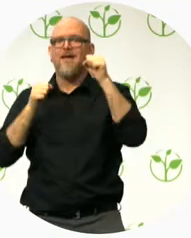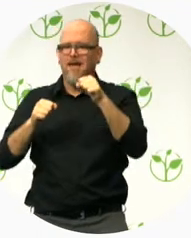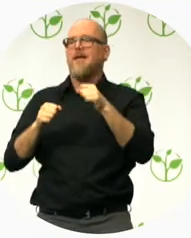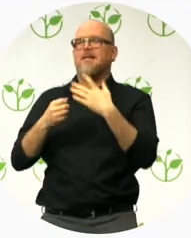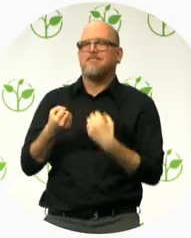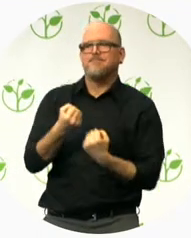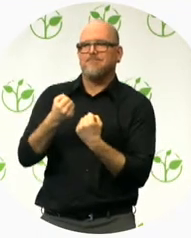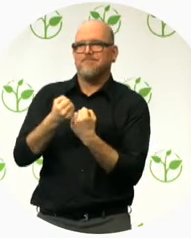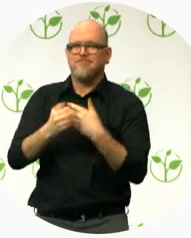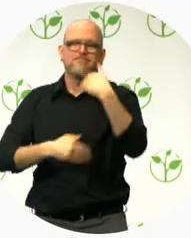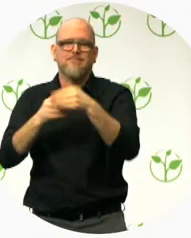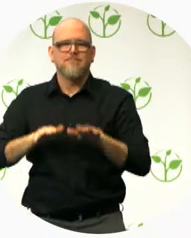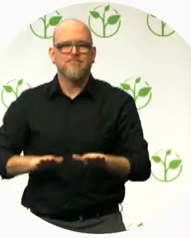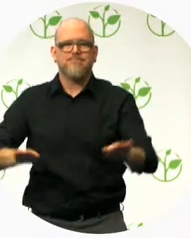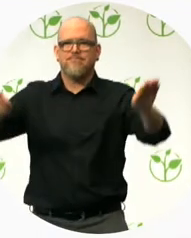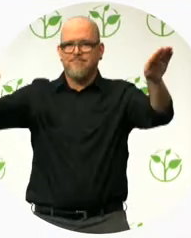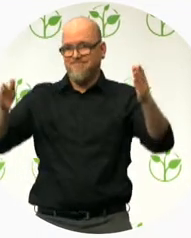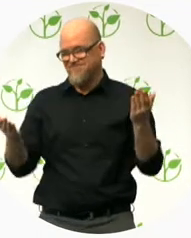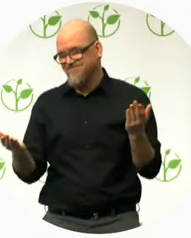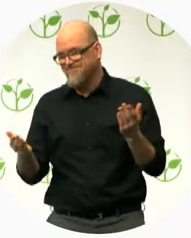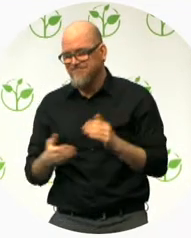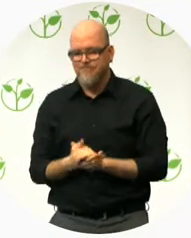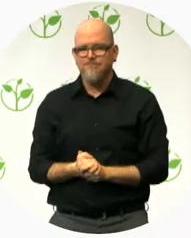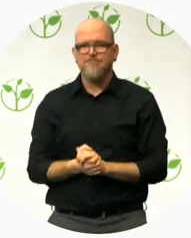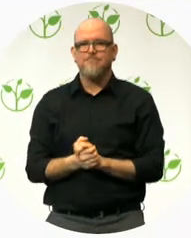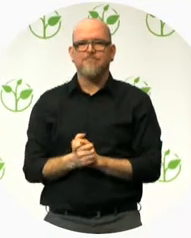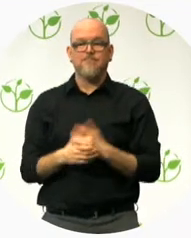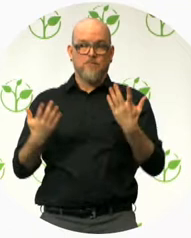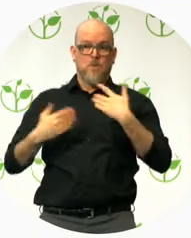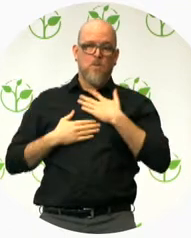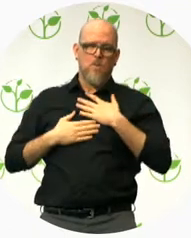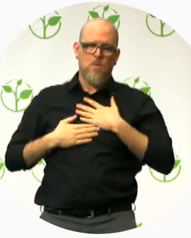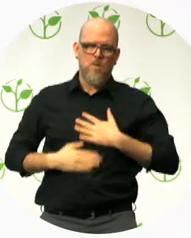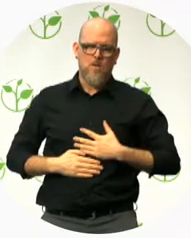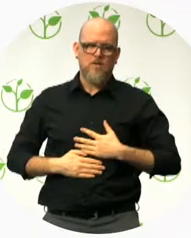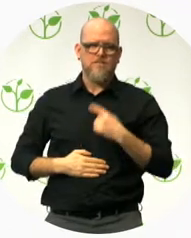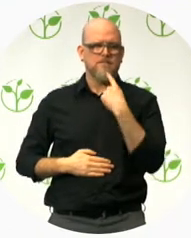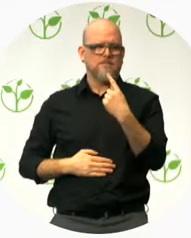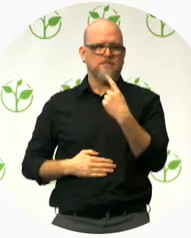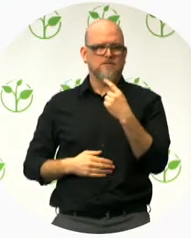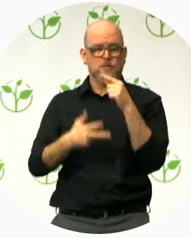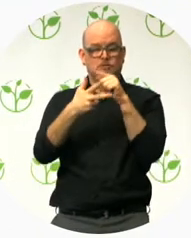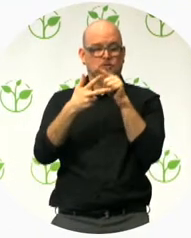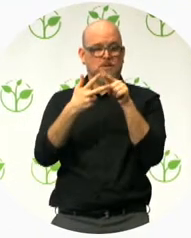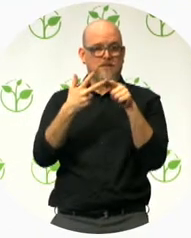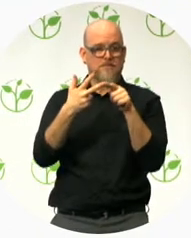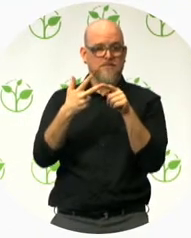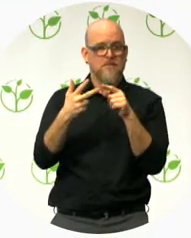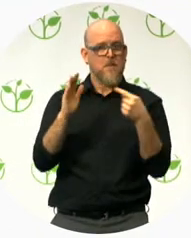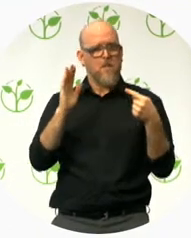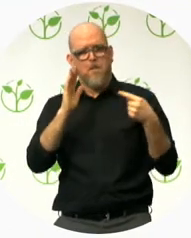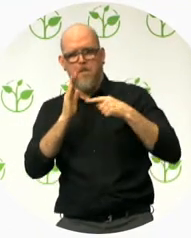I would like to share with you, as I said, 3 points, which is the new brand of the division I